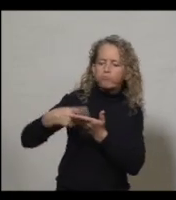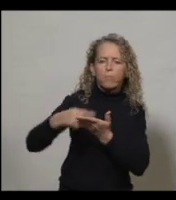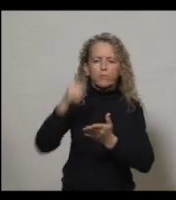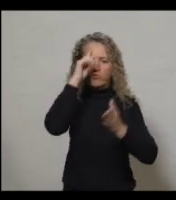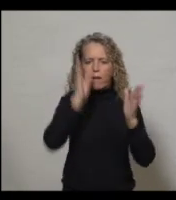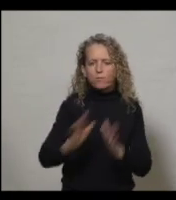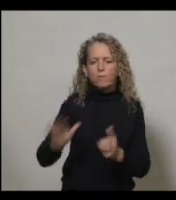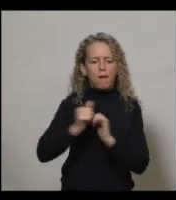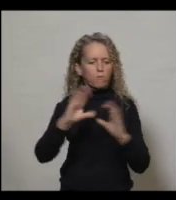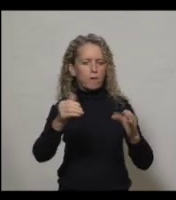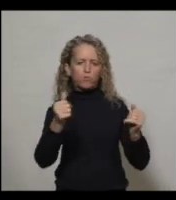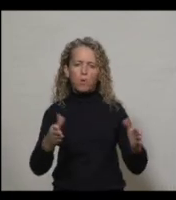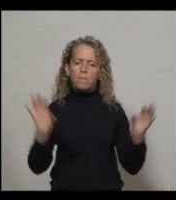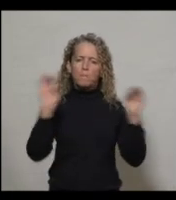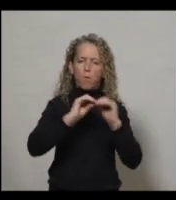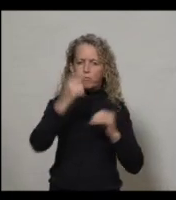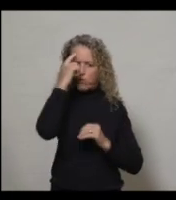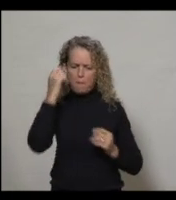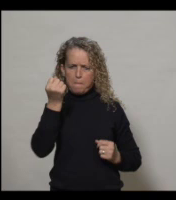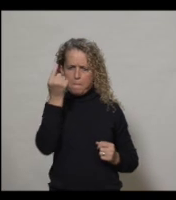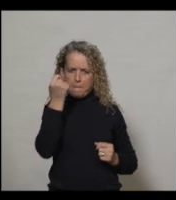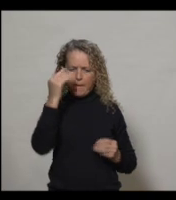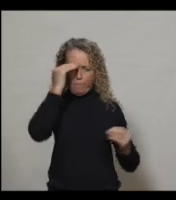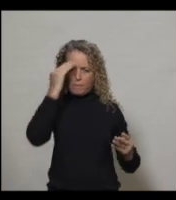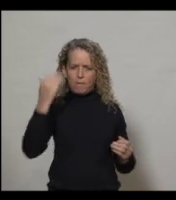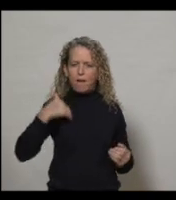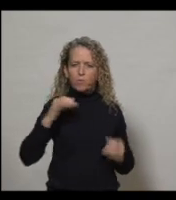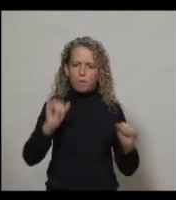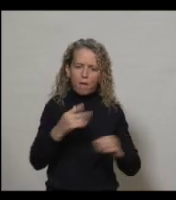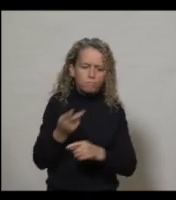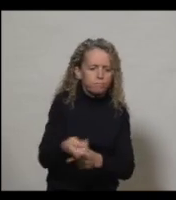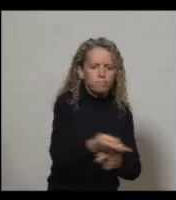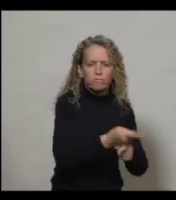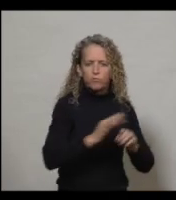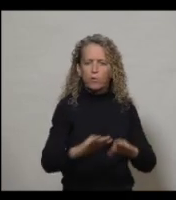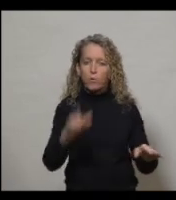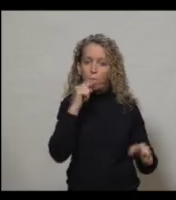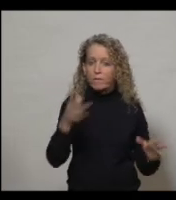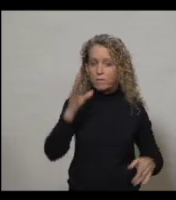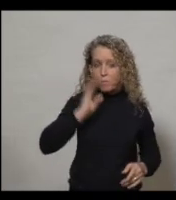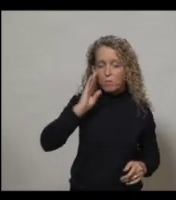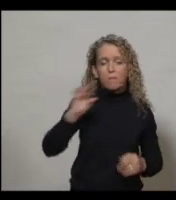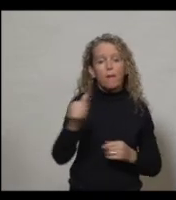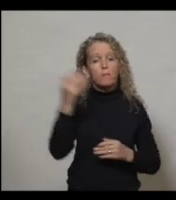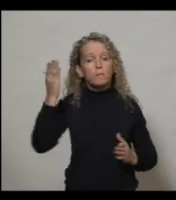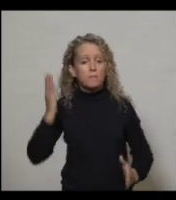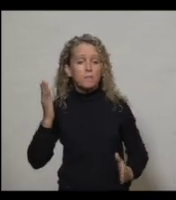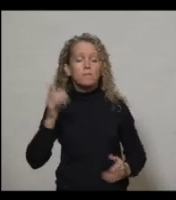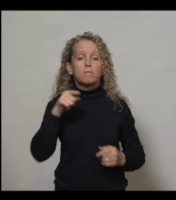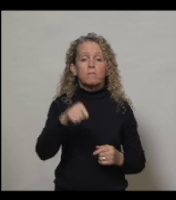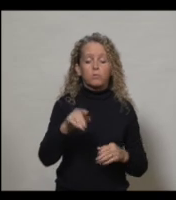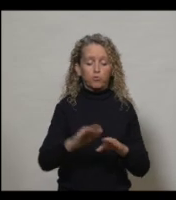classrooms that are trauma-informed and how to have those school environments that are trauma-informed. And the other presentation that we also have is child and youth grief